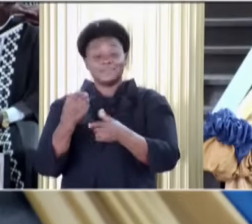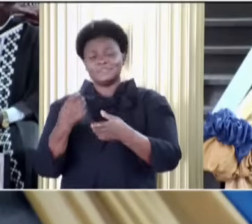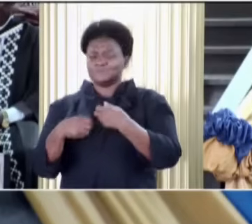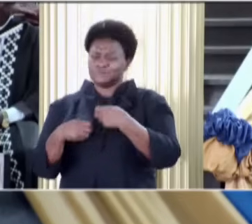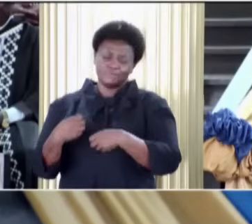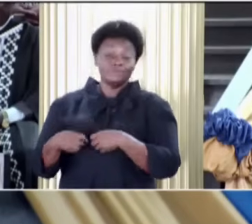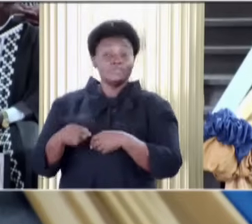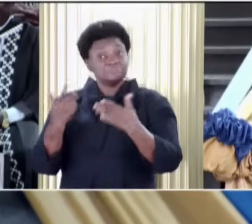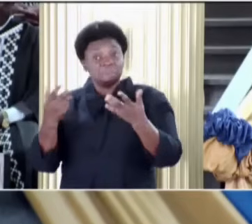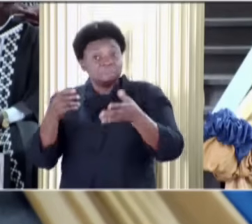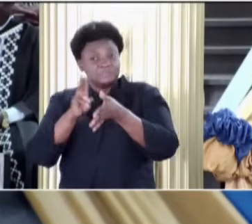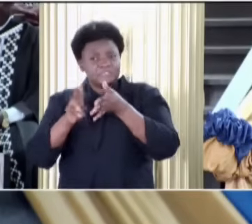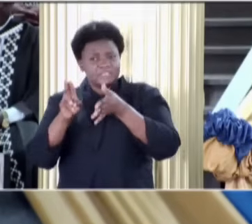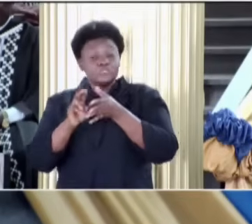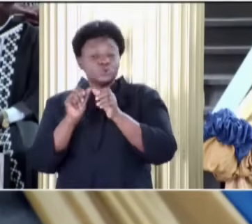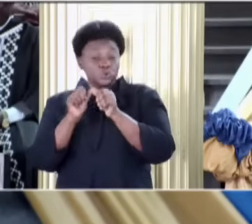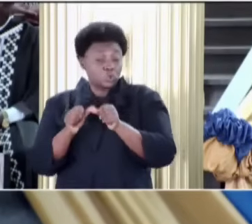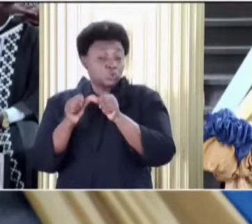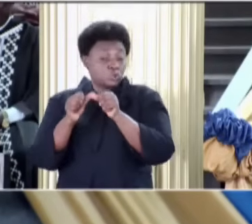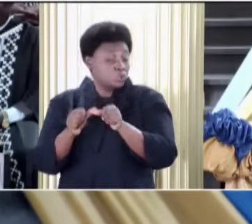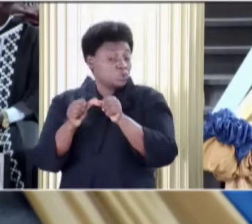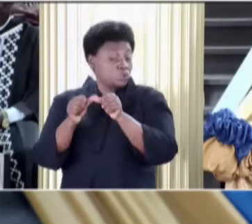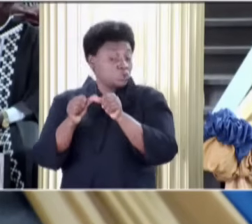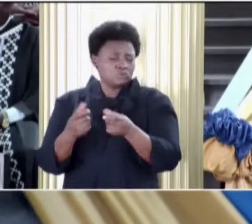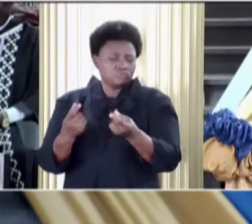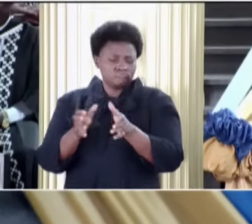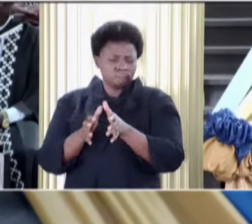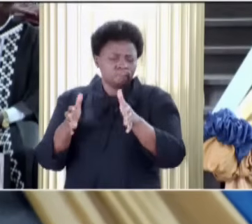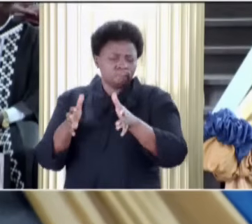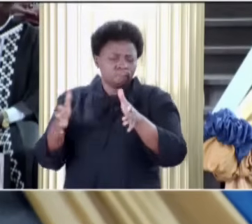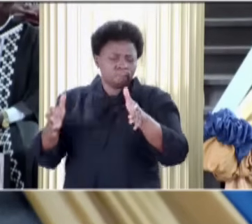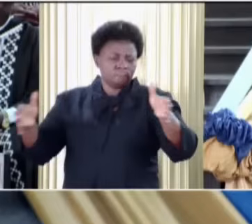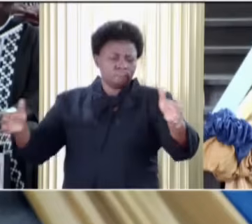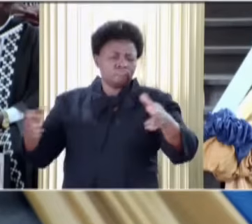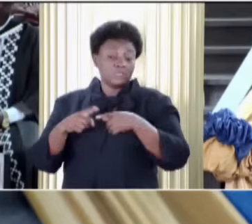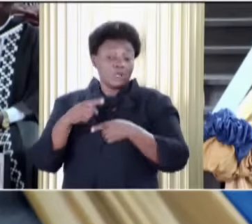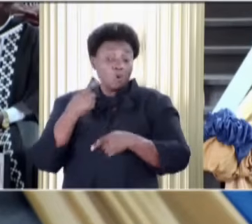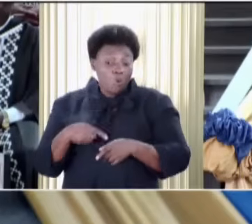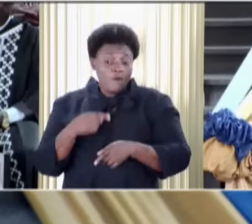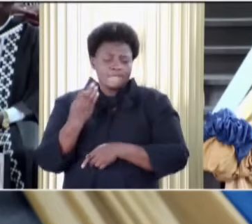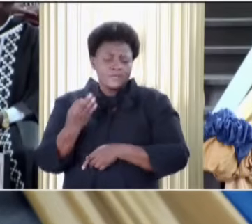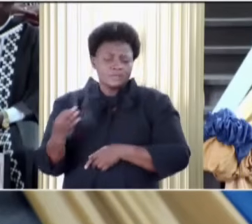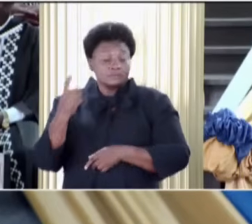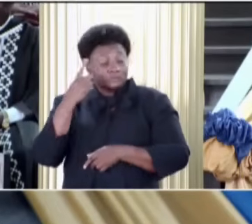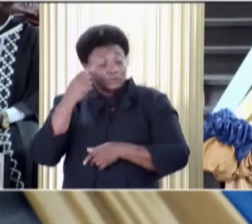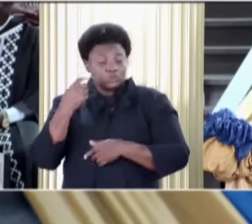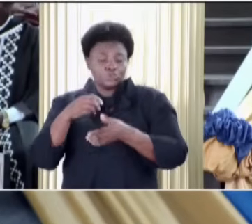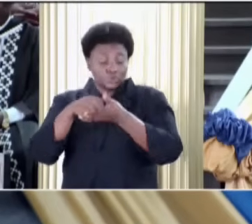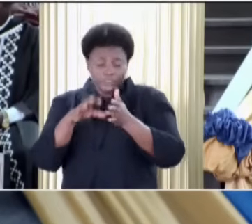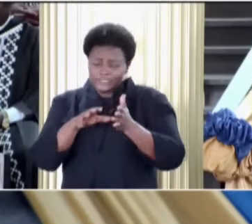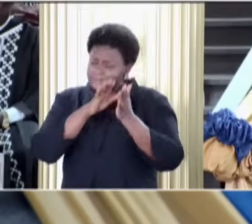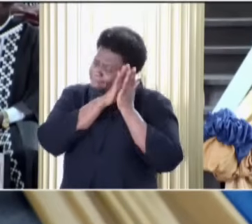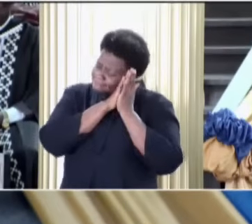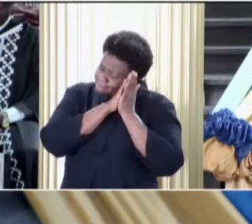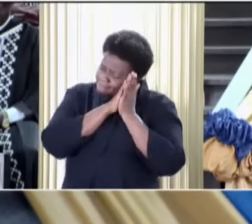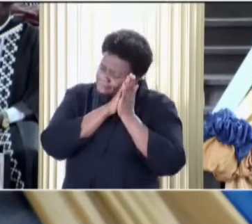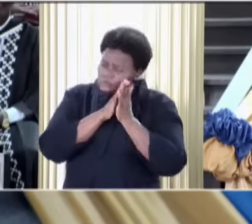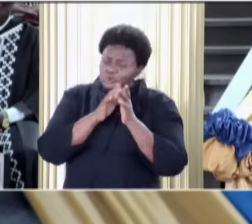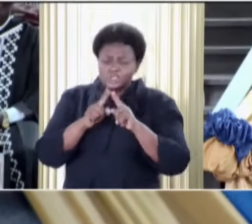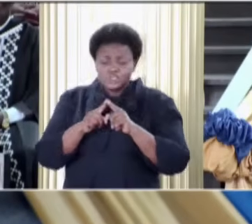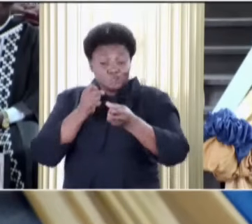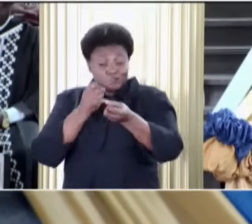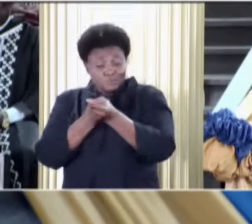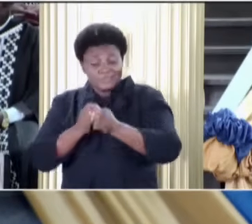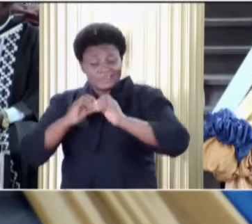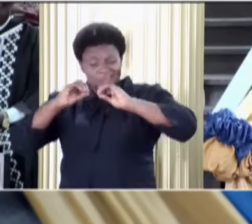university continues to expand facilities for student accommodation and to support teaching, learning,